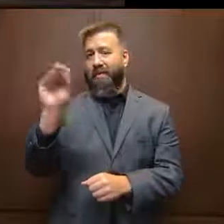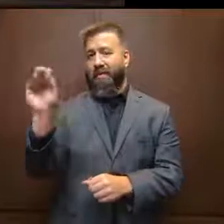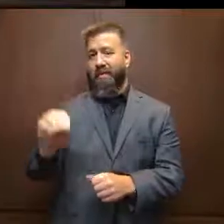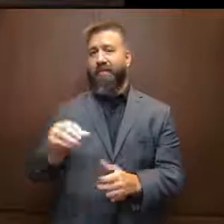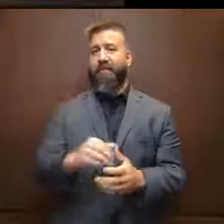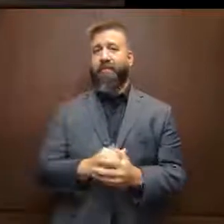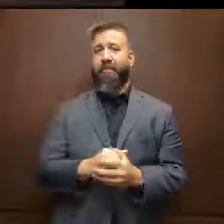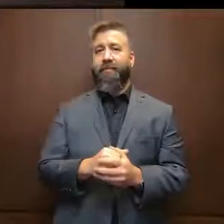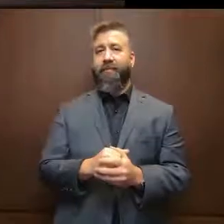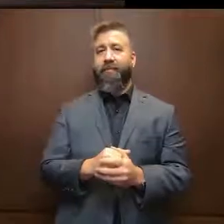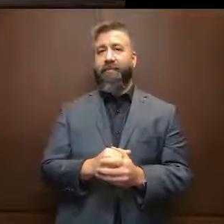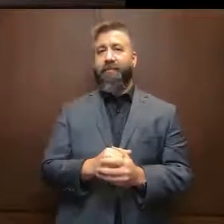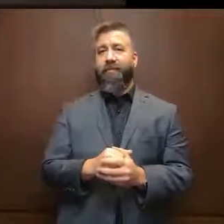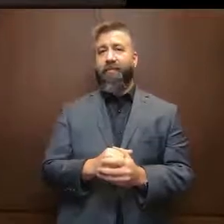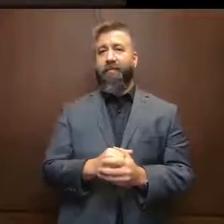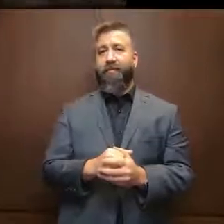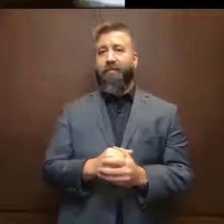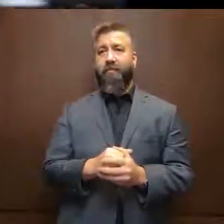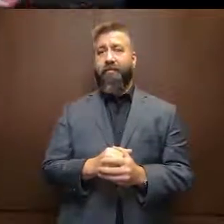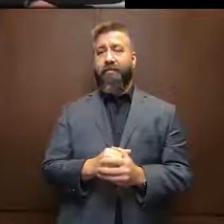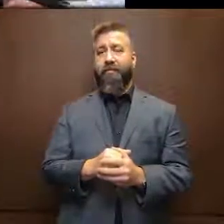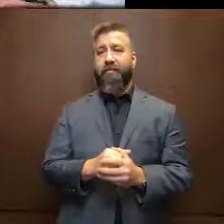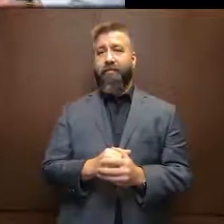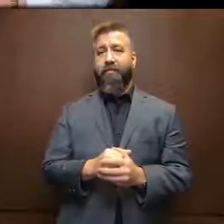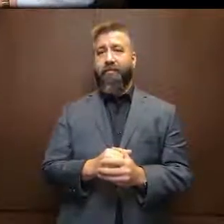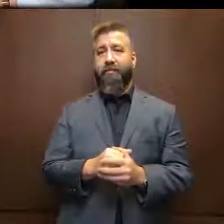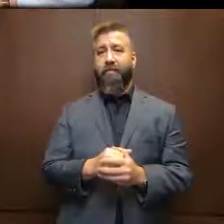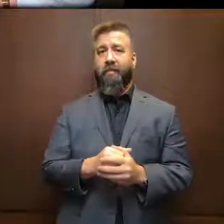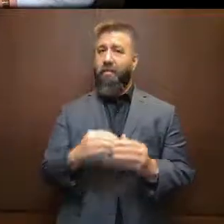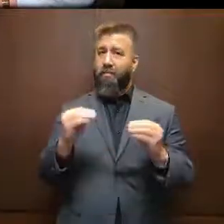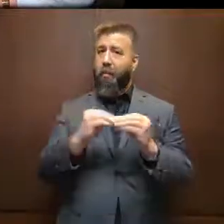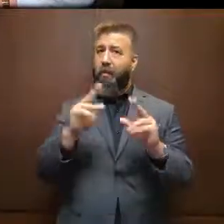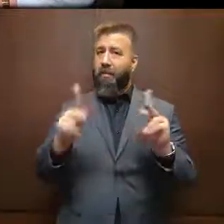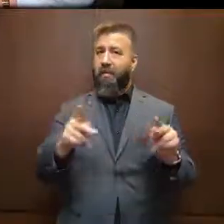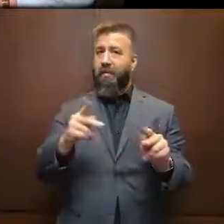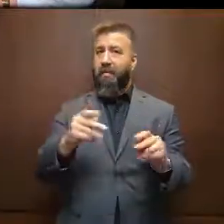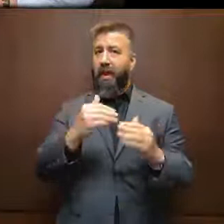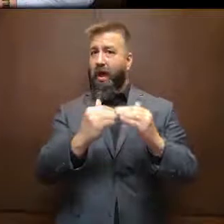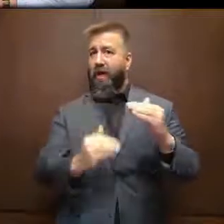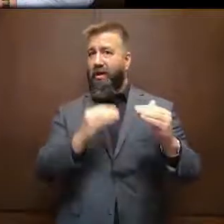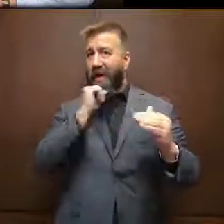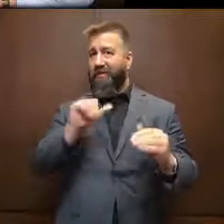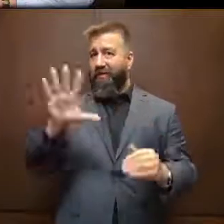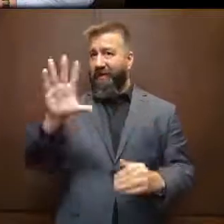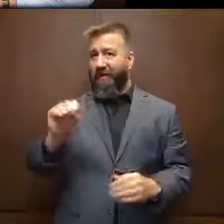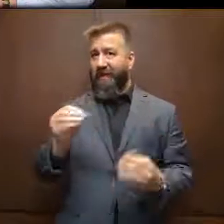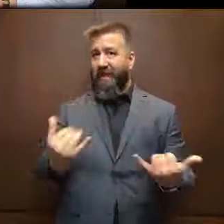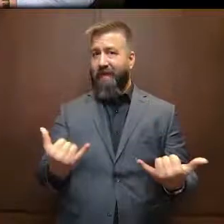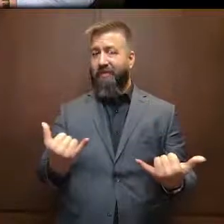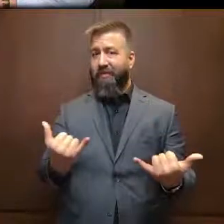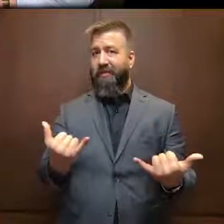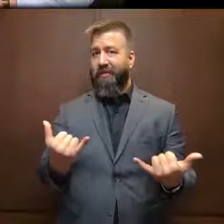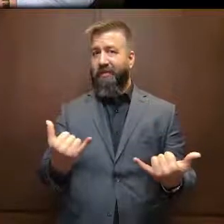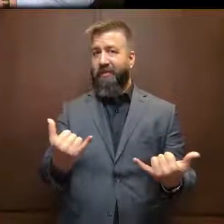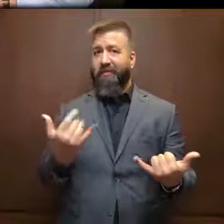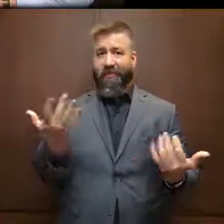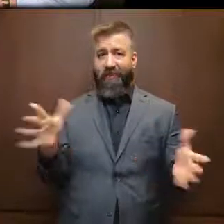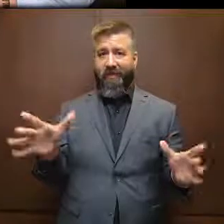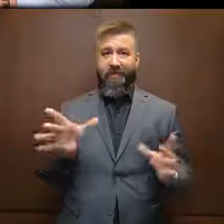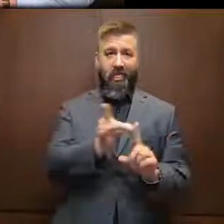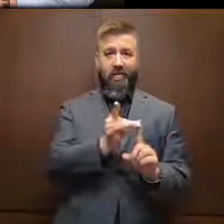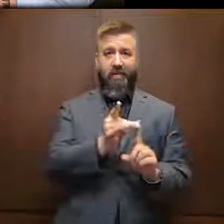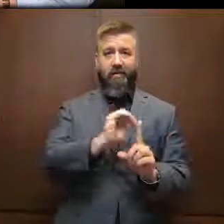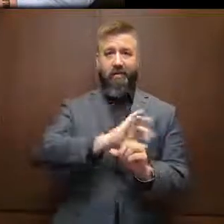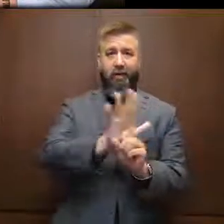29.9%. Way more people under 50 than over 50 years of age that have contracted